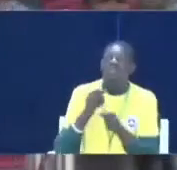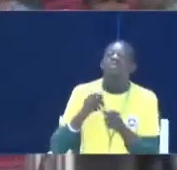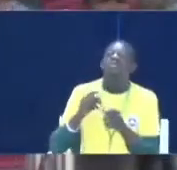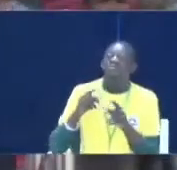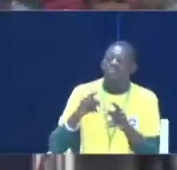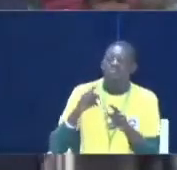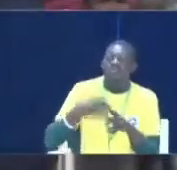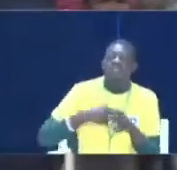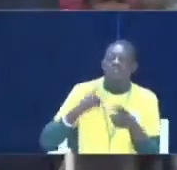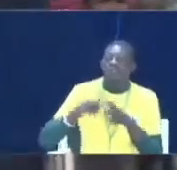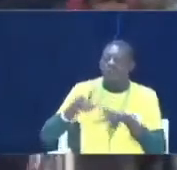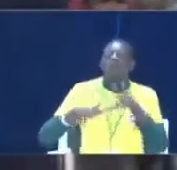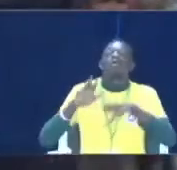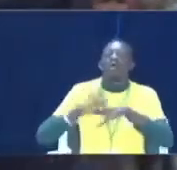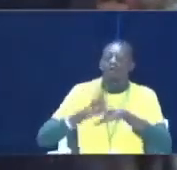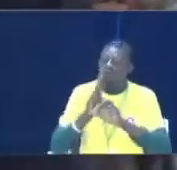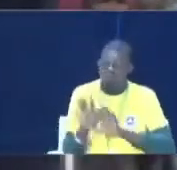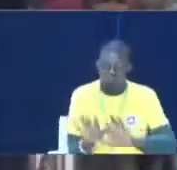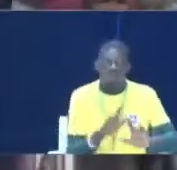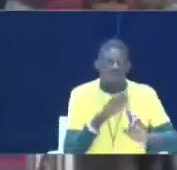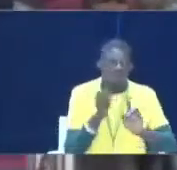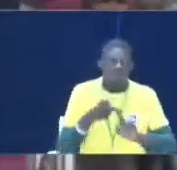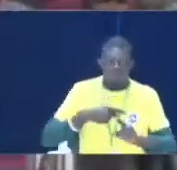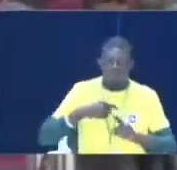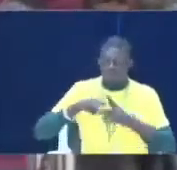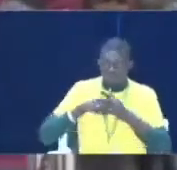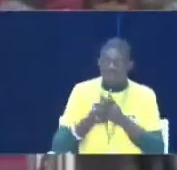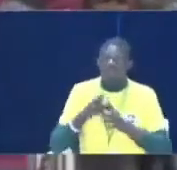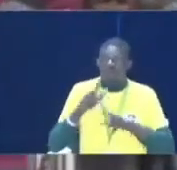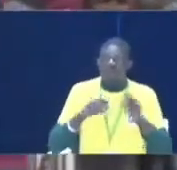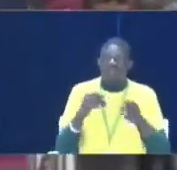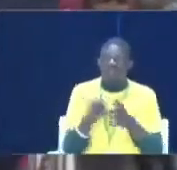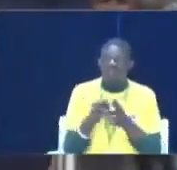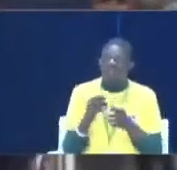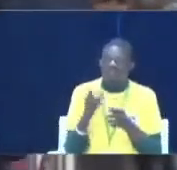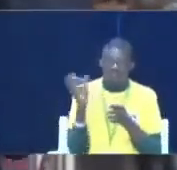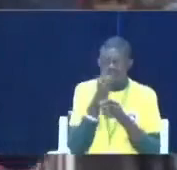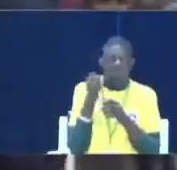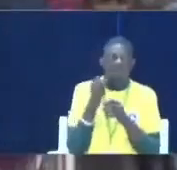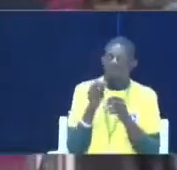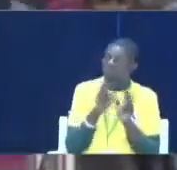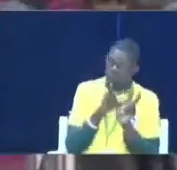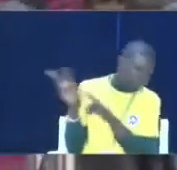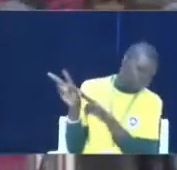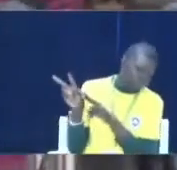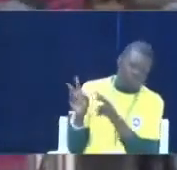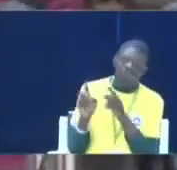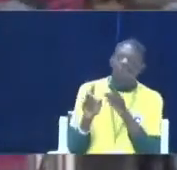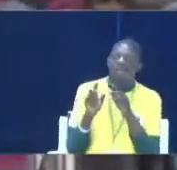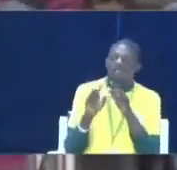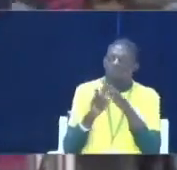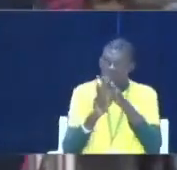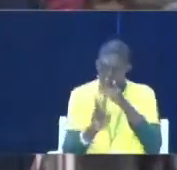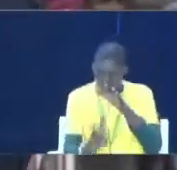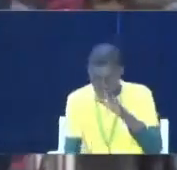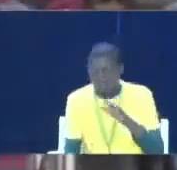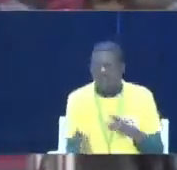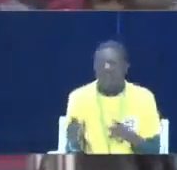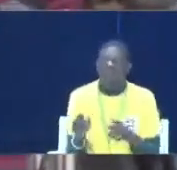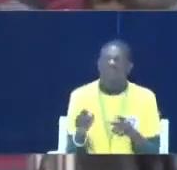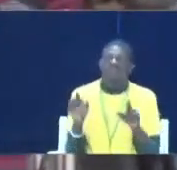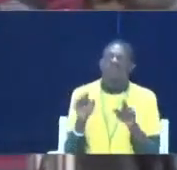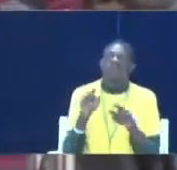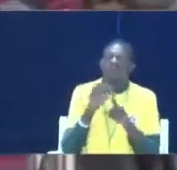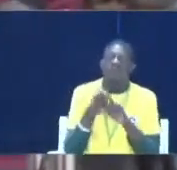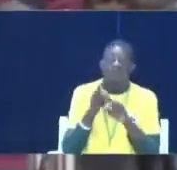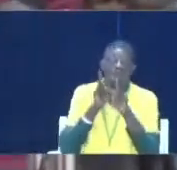on the sea. And when Peter began to walk, he took his eyes off Jesus and he started sinking, just like the axe head. And when he